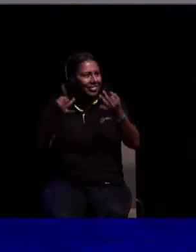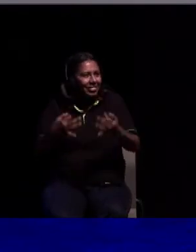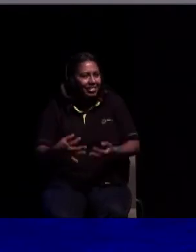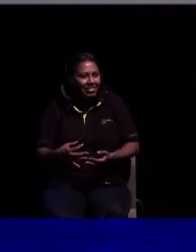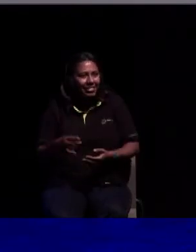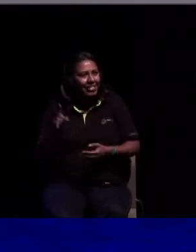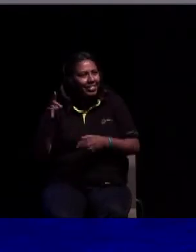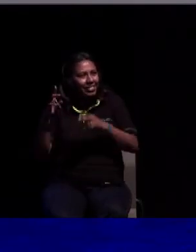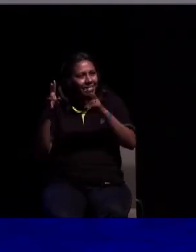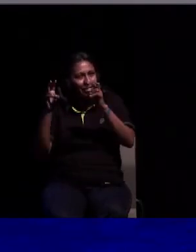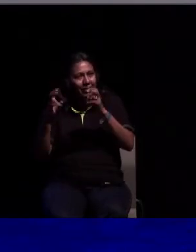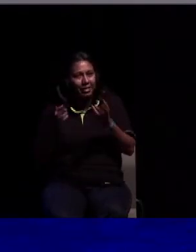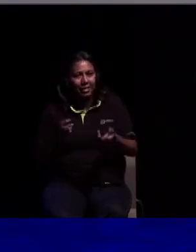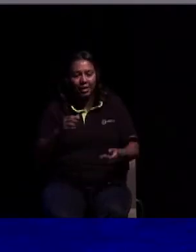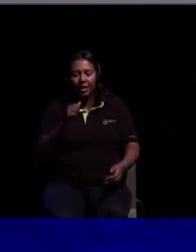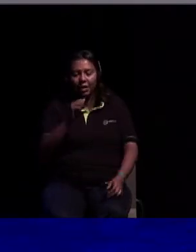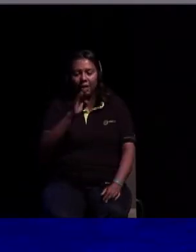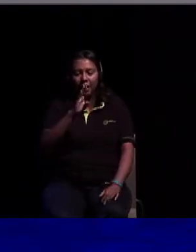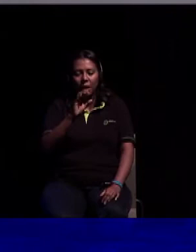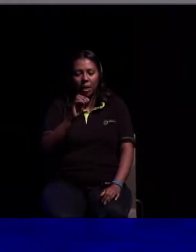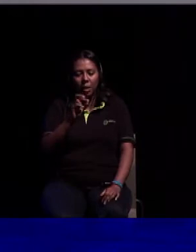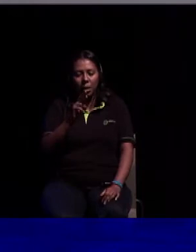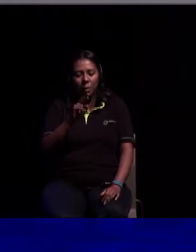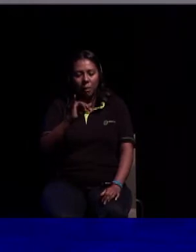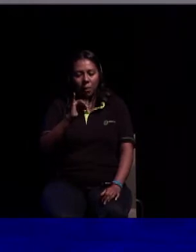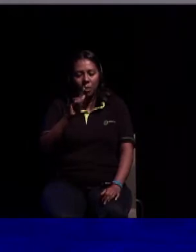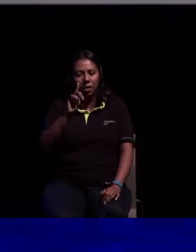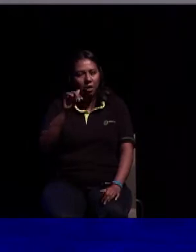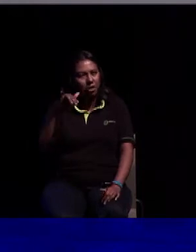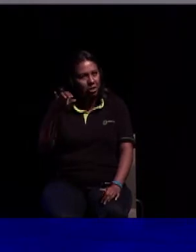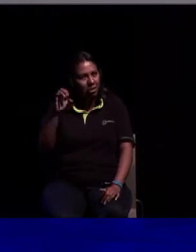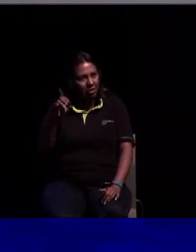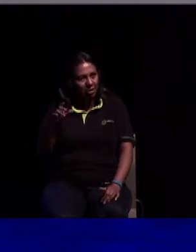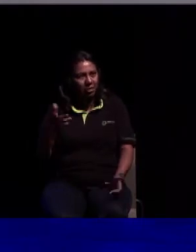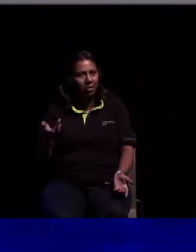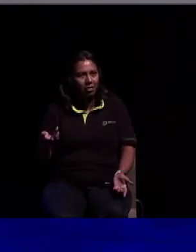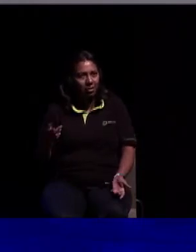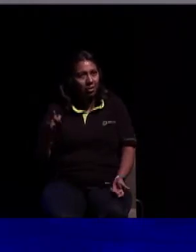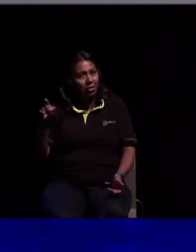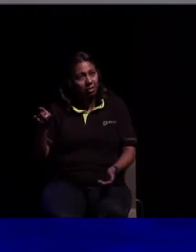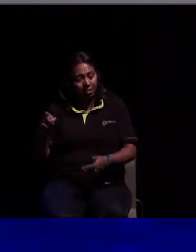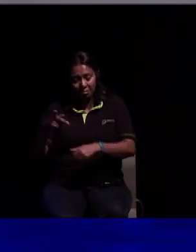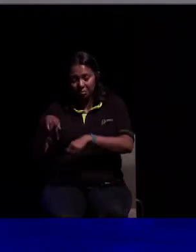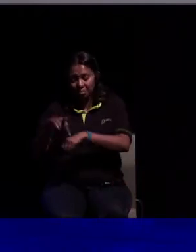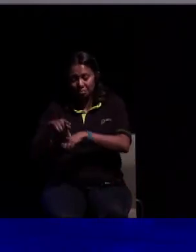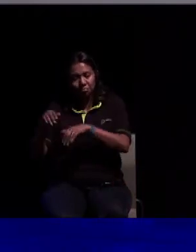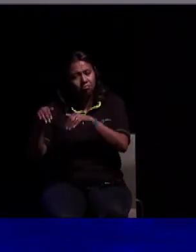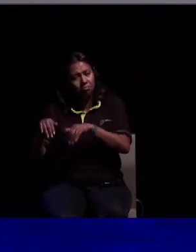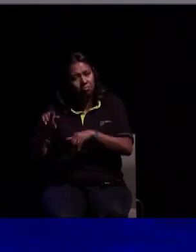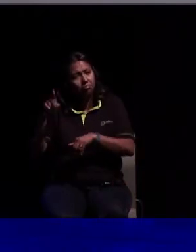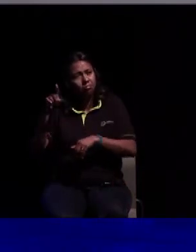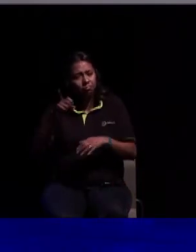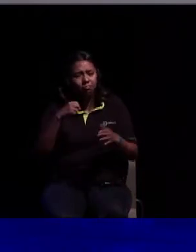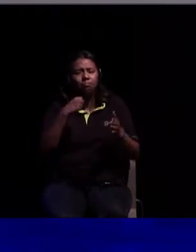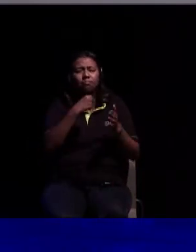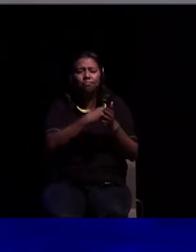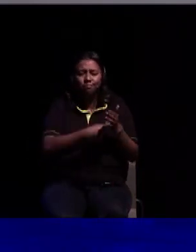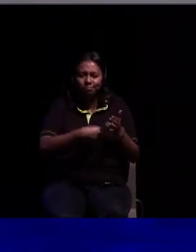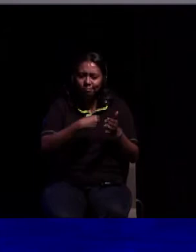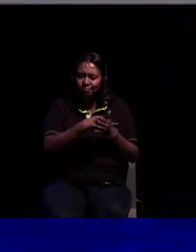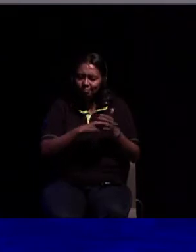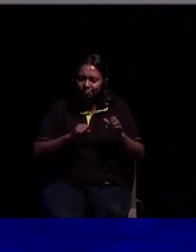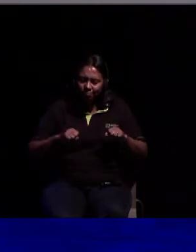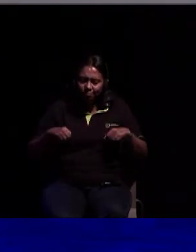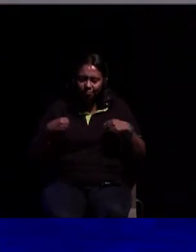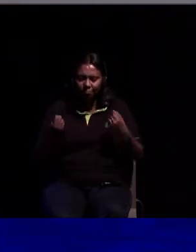Aboriginal people in Australia have really struggled for the colonization of the country. They've been reduced down to